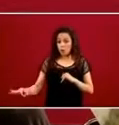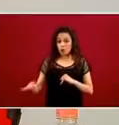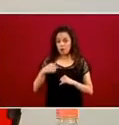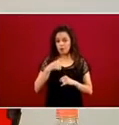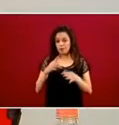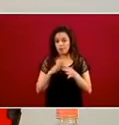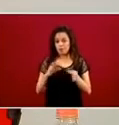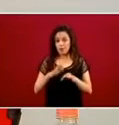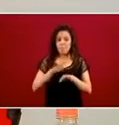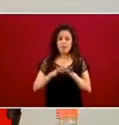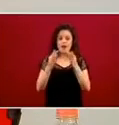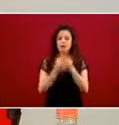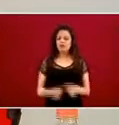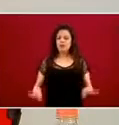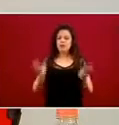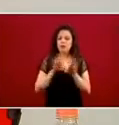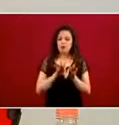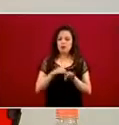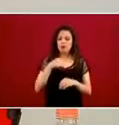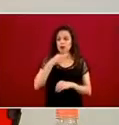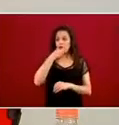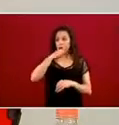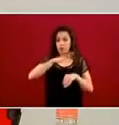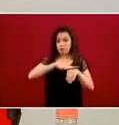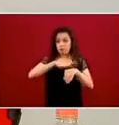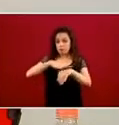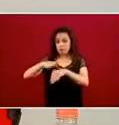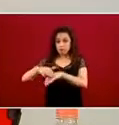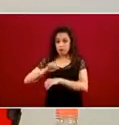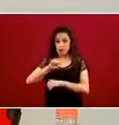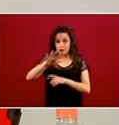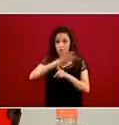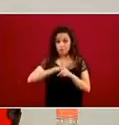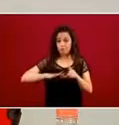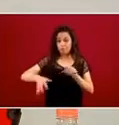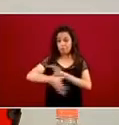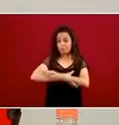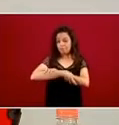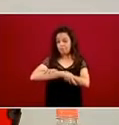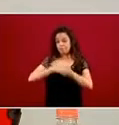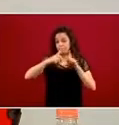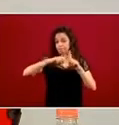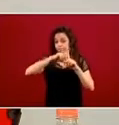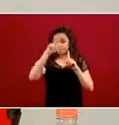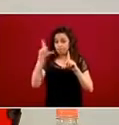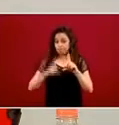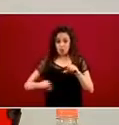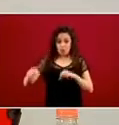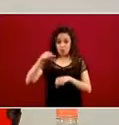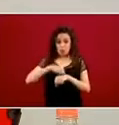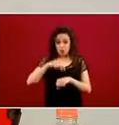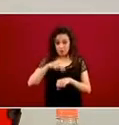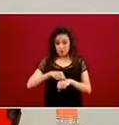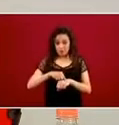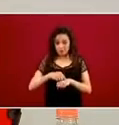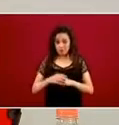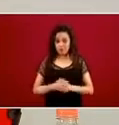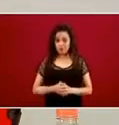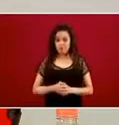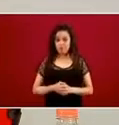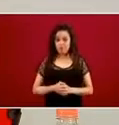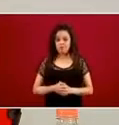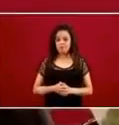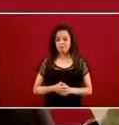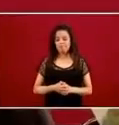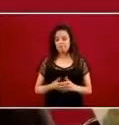this pandemic. But I think the most important part is not only that calling to solidarity that has been expressed